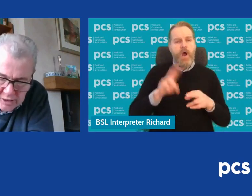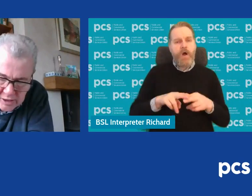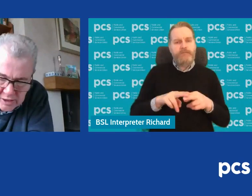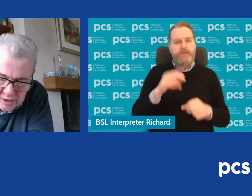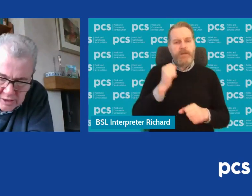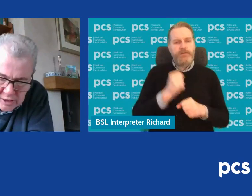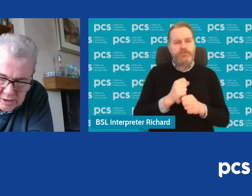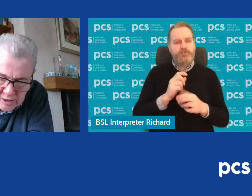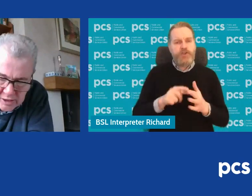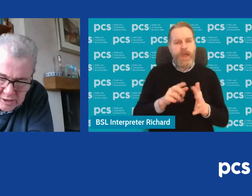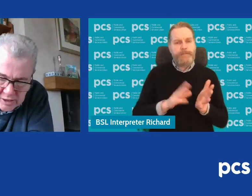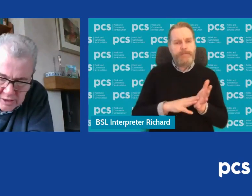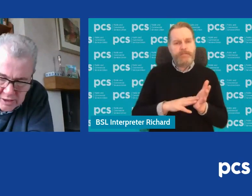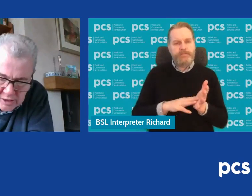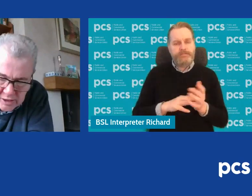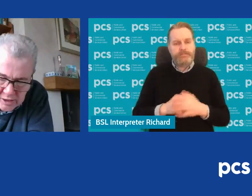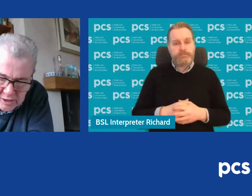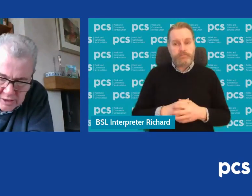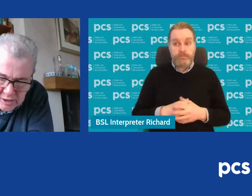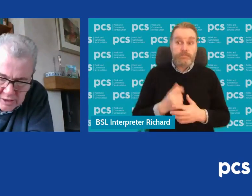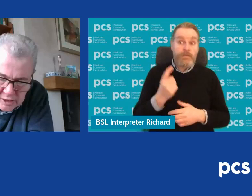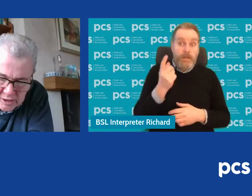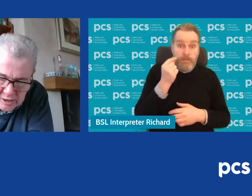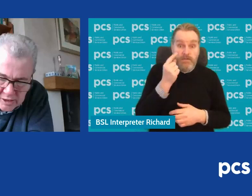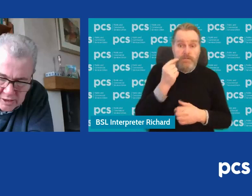further considering strike action also in a